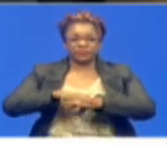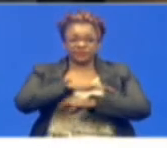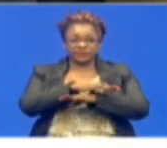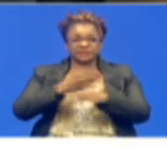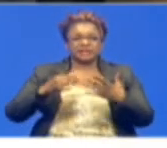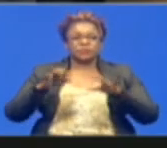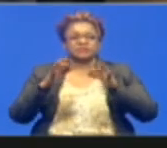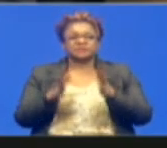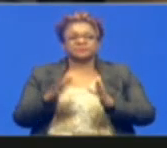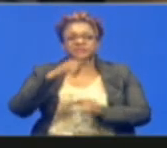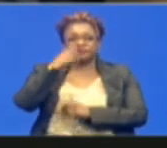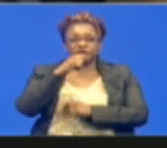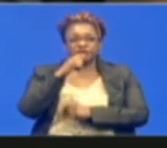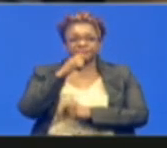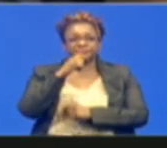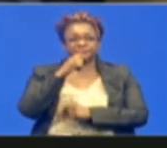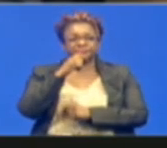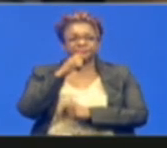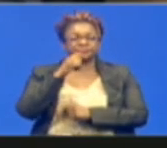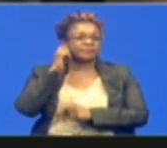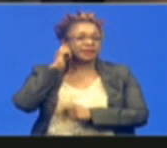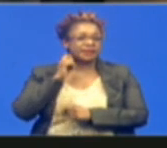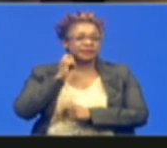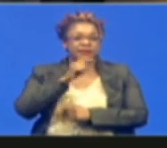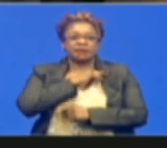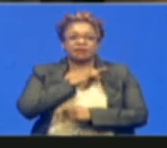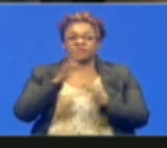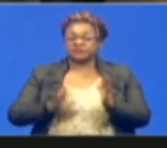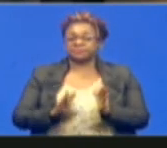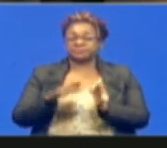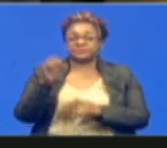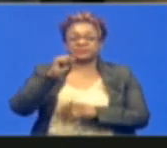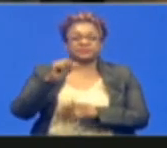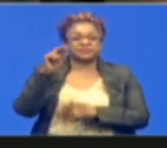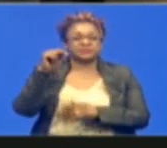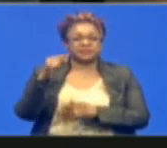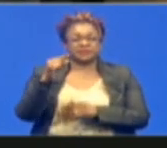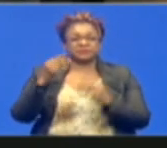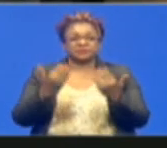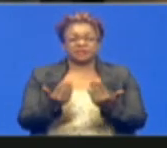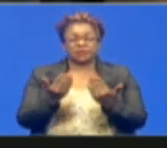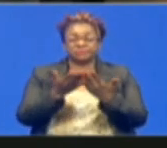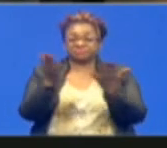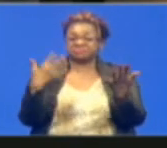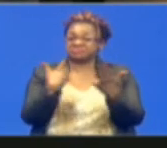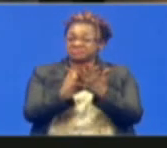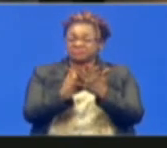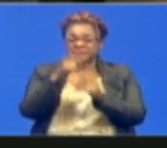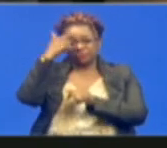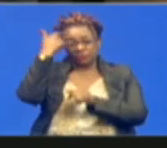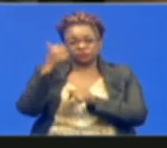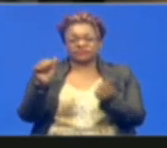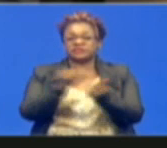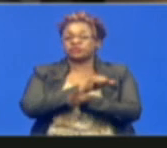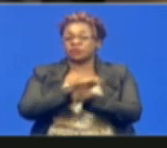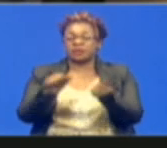is Flora Atieno. Nandi Governor Stephen Sang is today a guest of the state following his arrest over the destruction of a tea farm